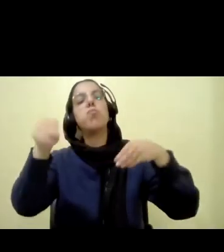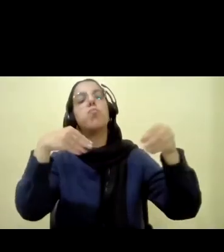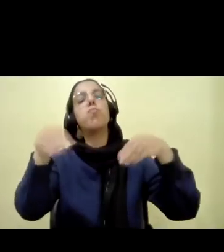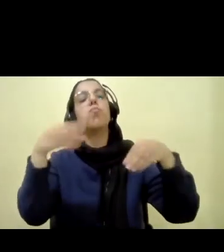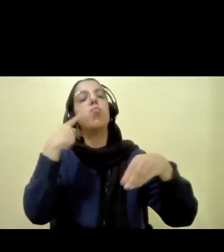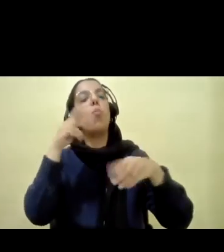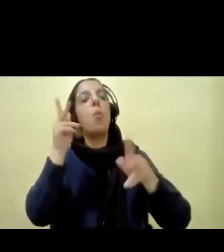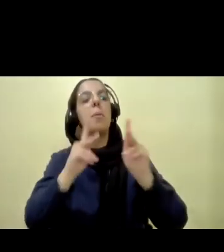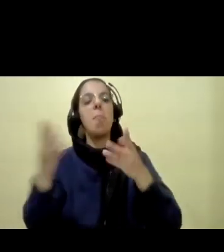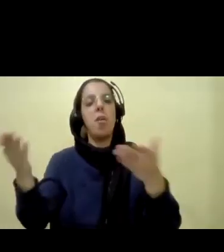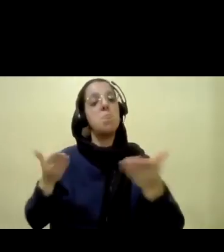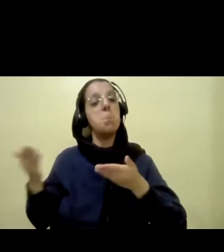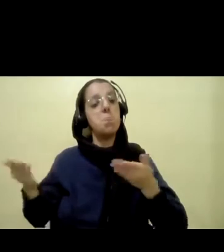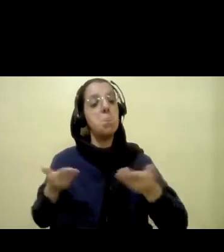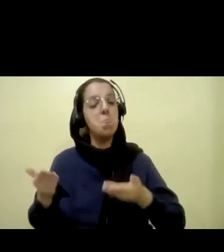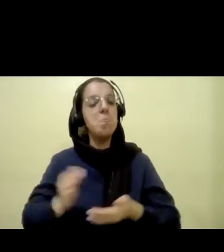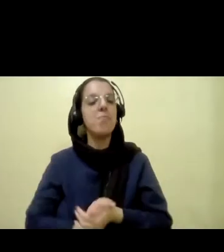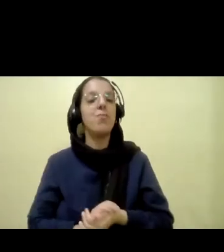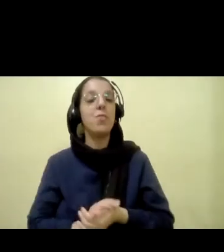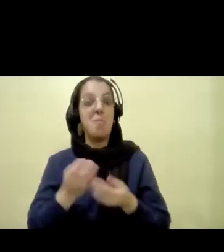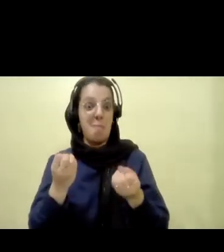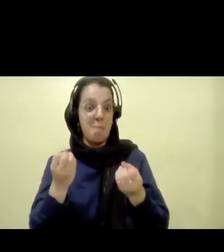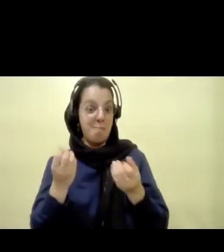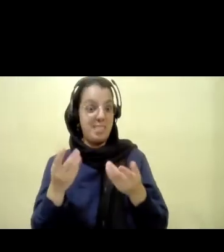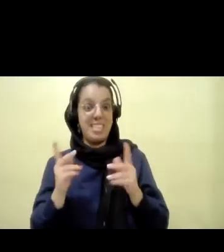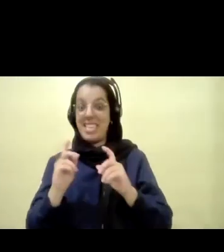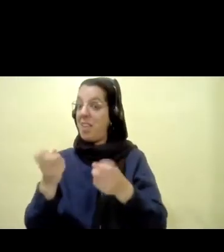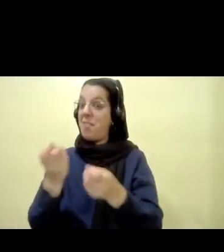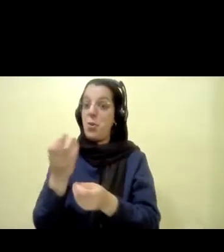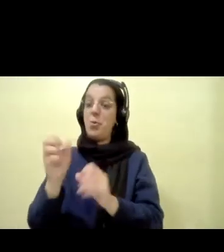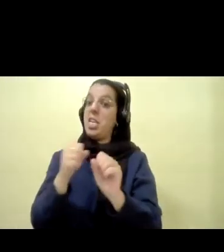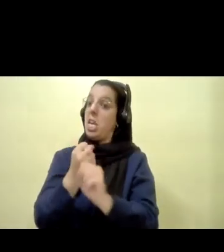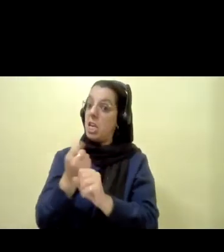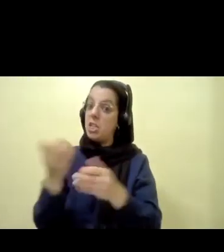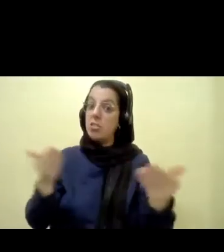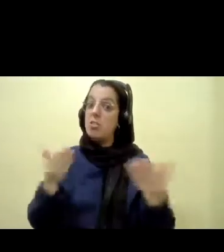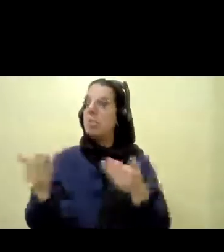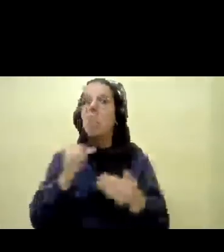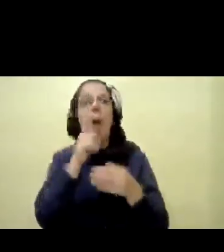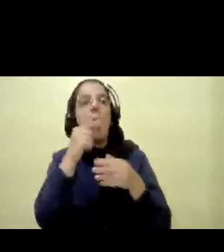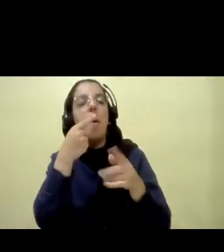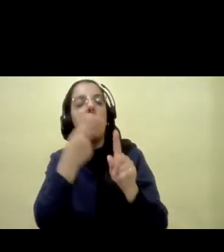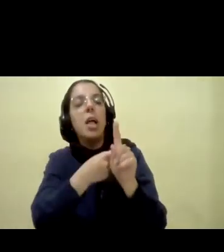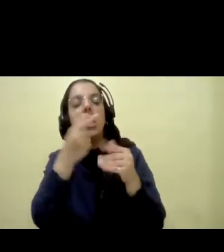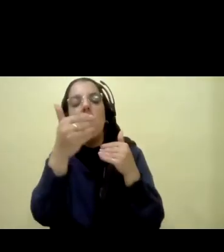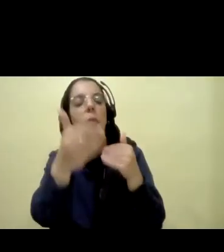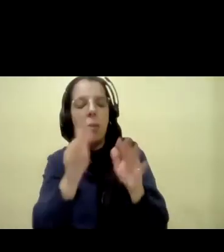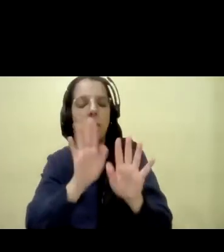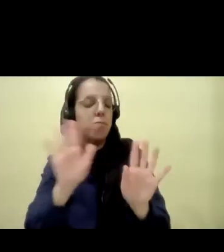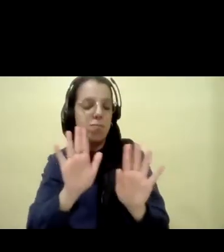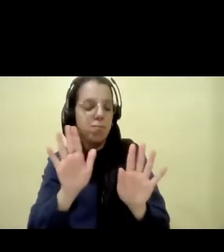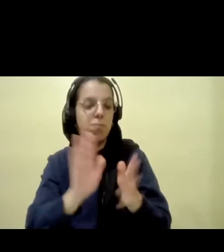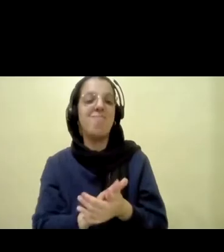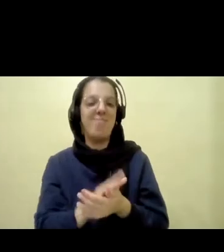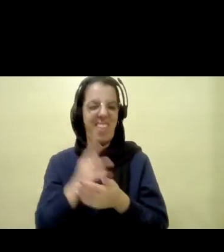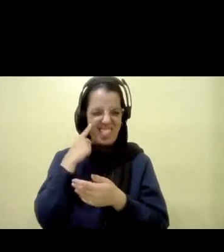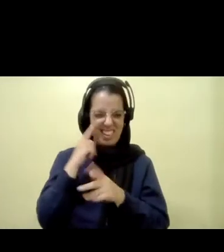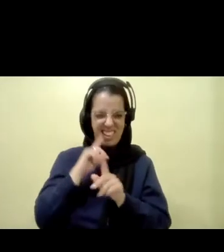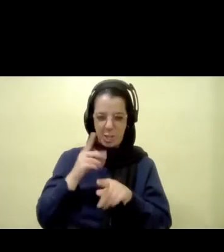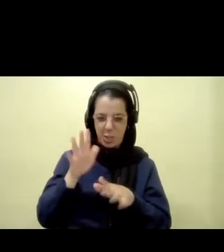want to give people a couple of years to do the project instead of a couple of months. I hope that helps.